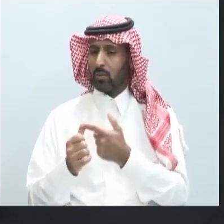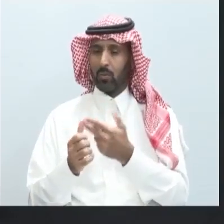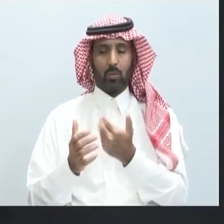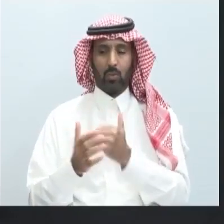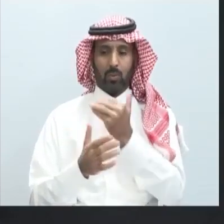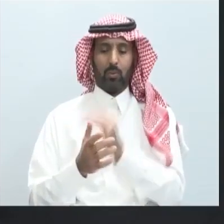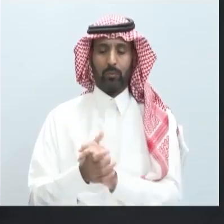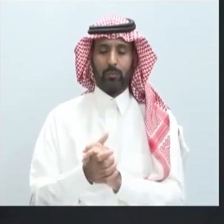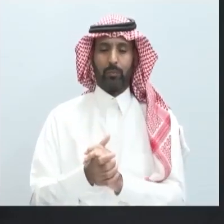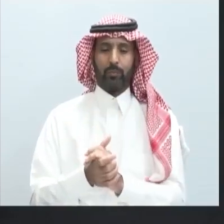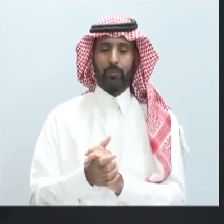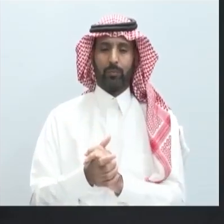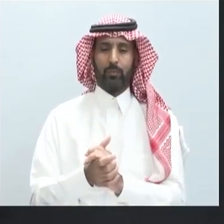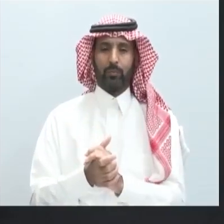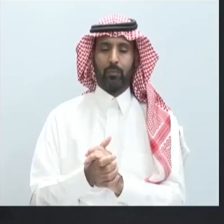the answer.